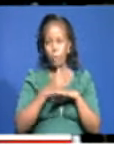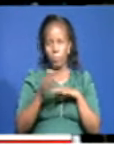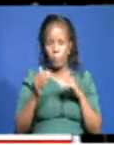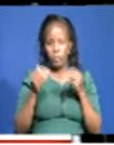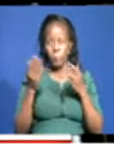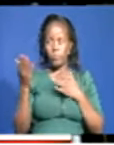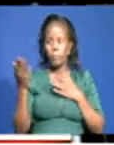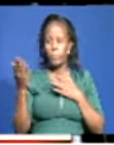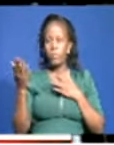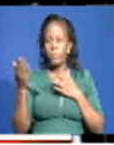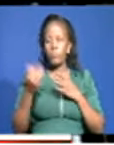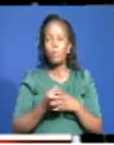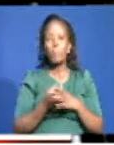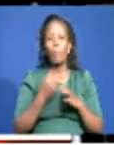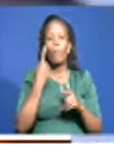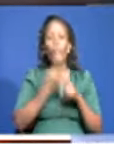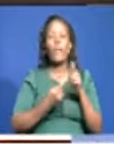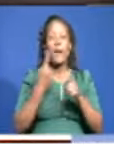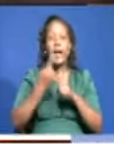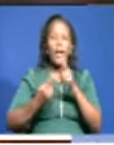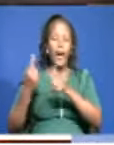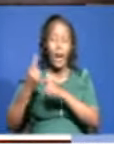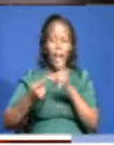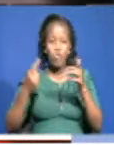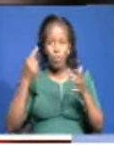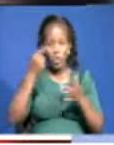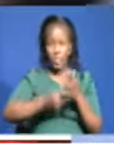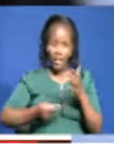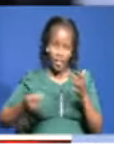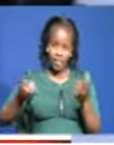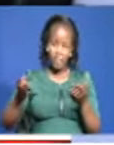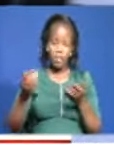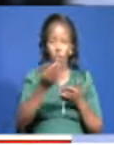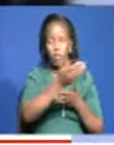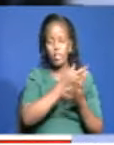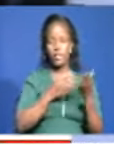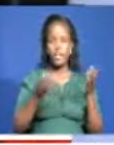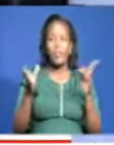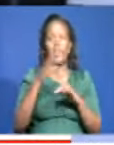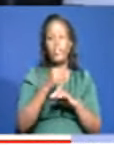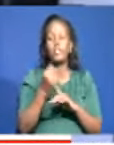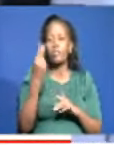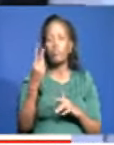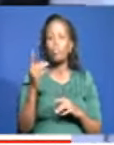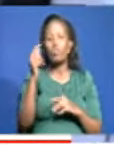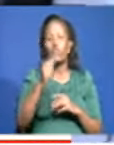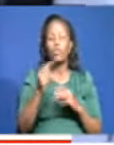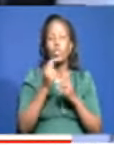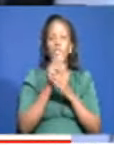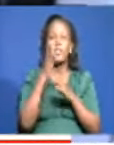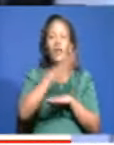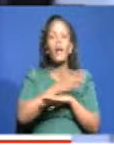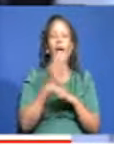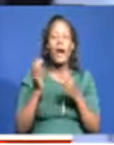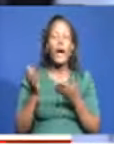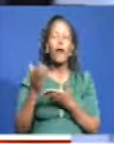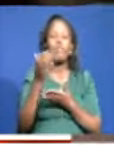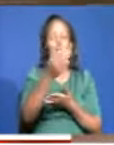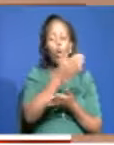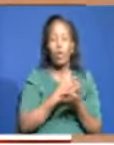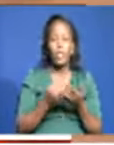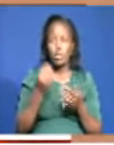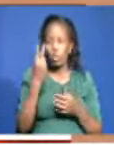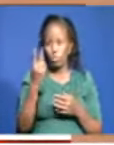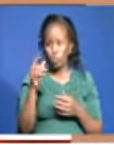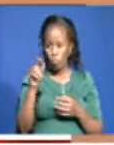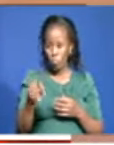The annual tax collection hit the 2 trillion mark after KRA collected a record 2.03 trillion shillings